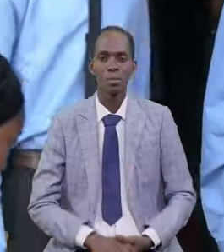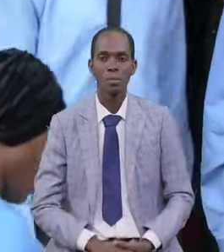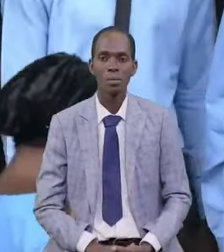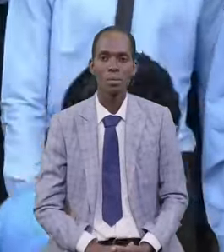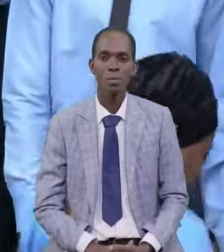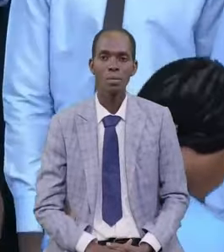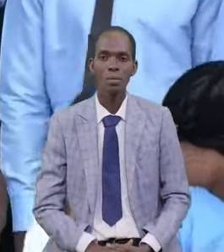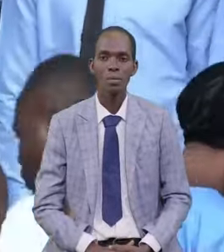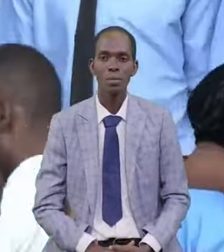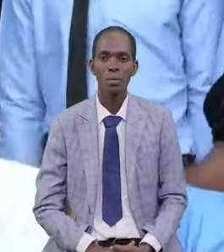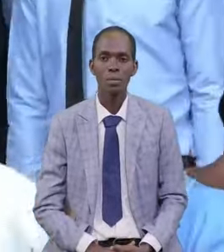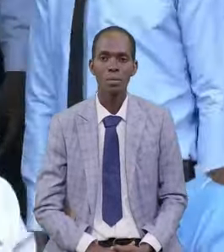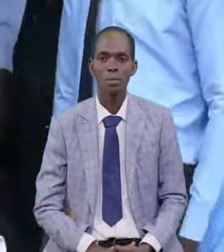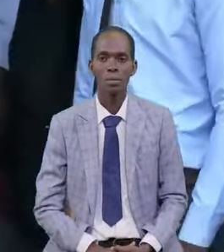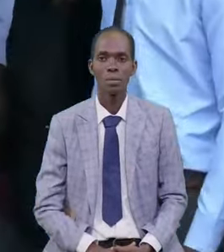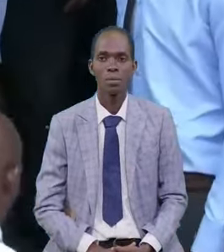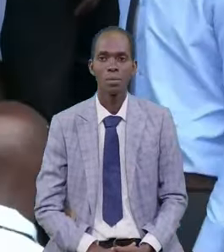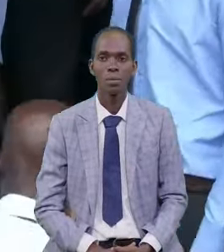me